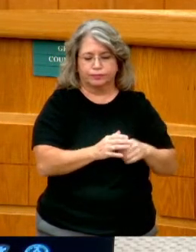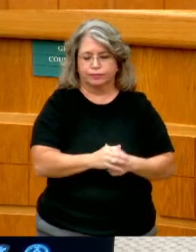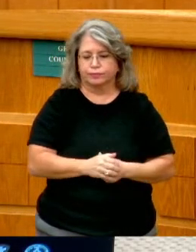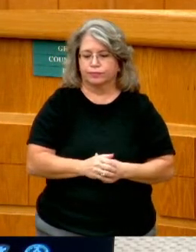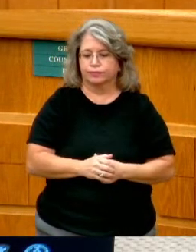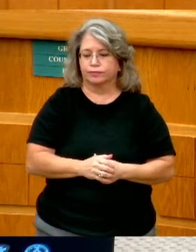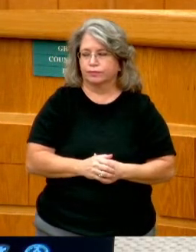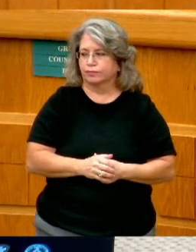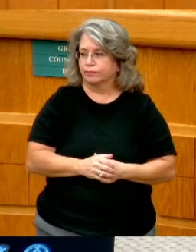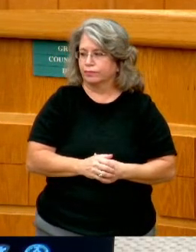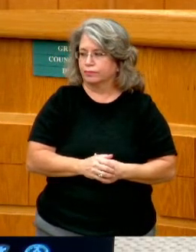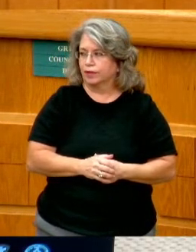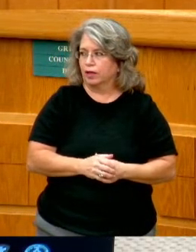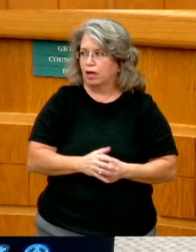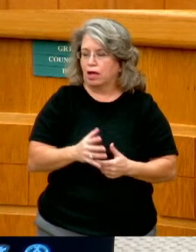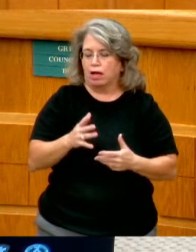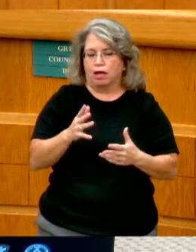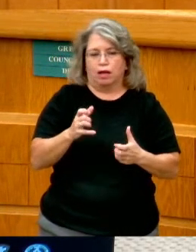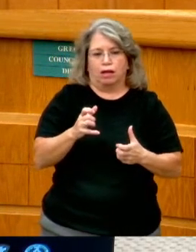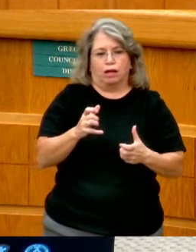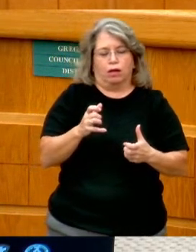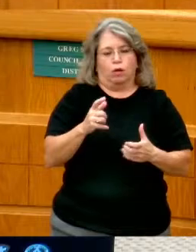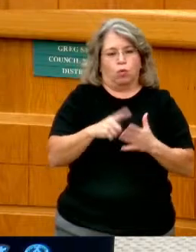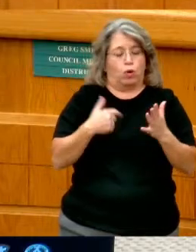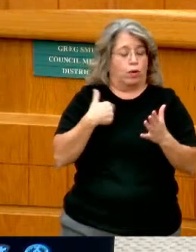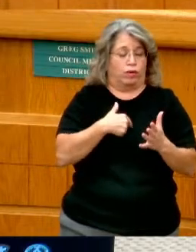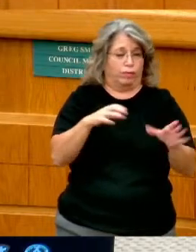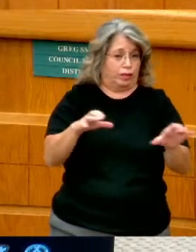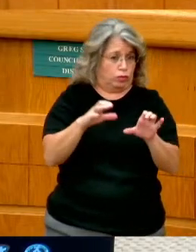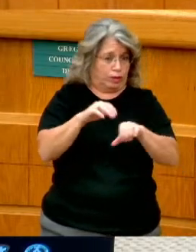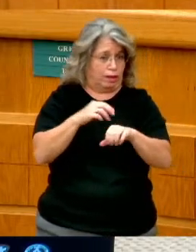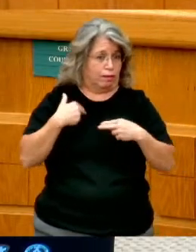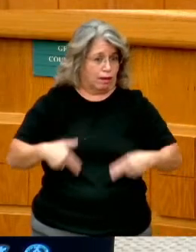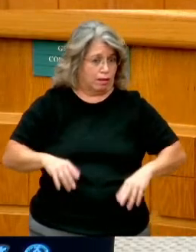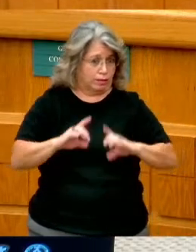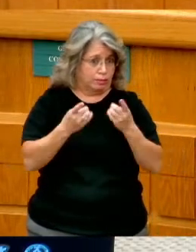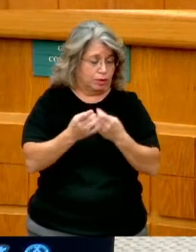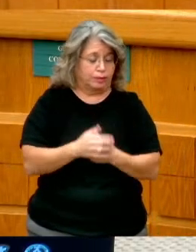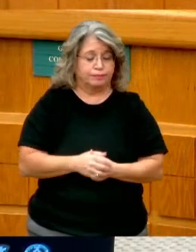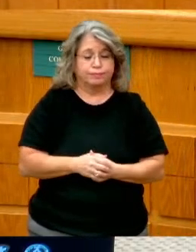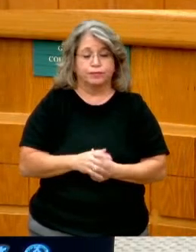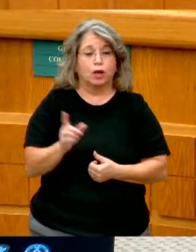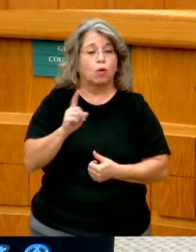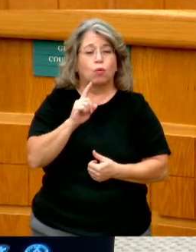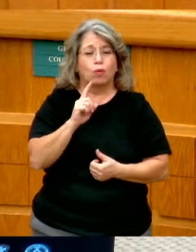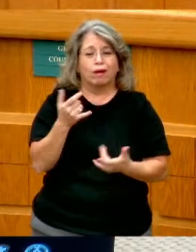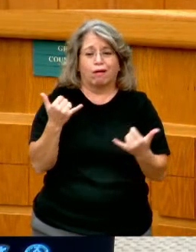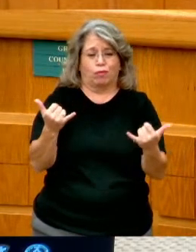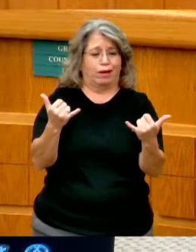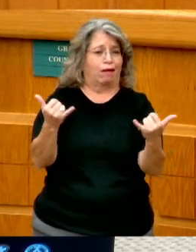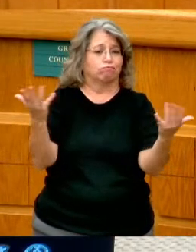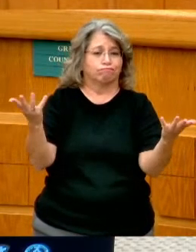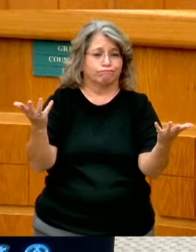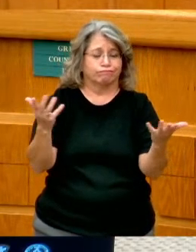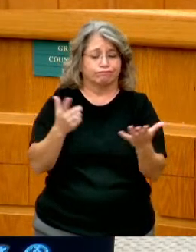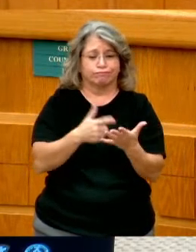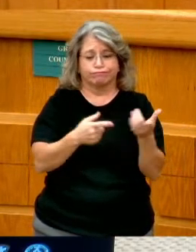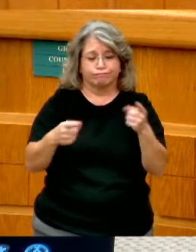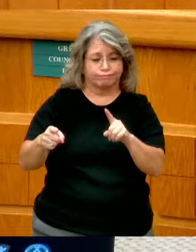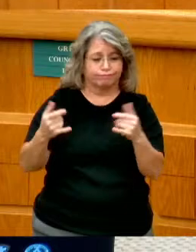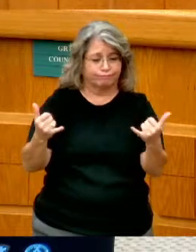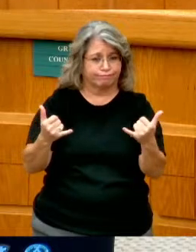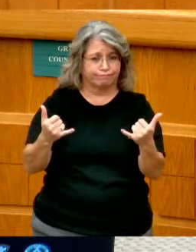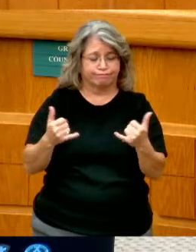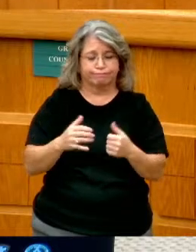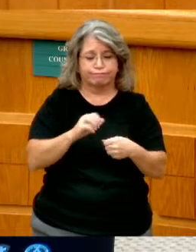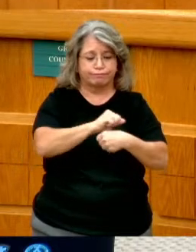what we've been doing and what we've been hearing at the Health District. So where are we today in terms of the pandemic? It's been